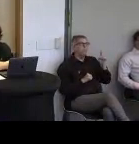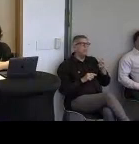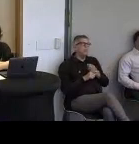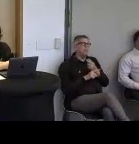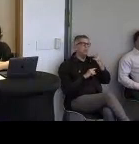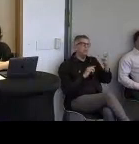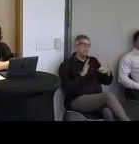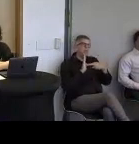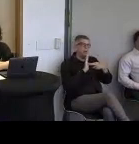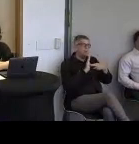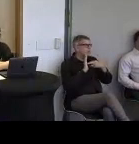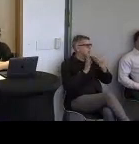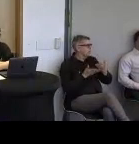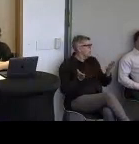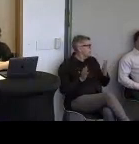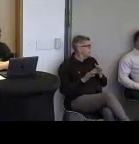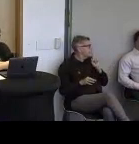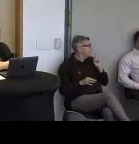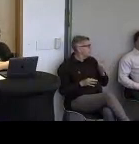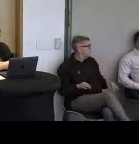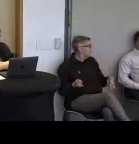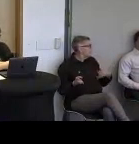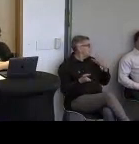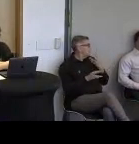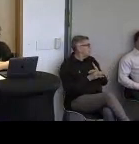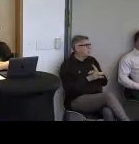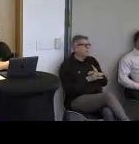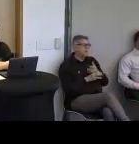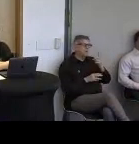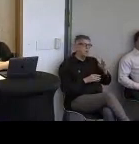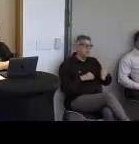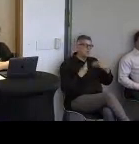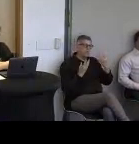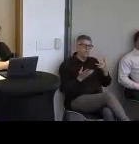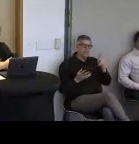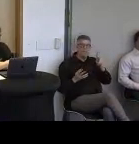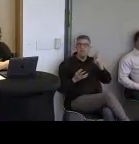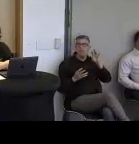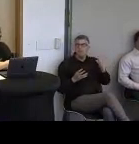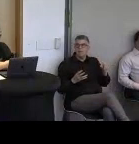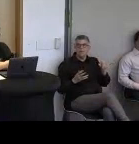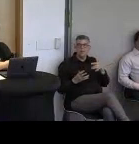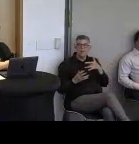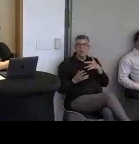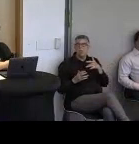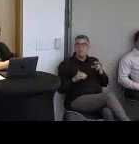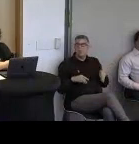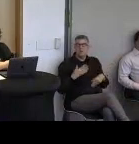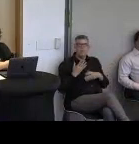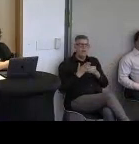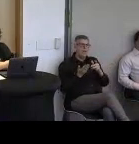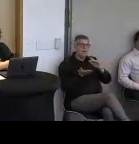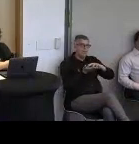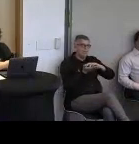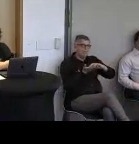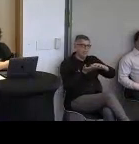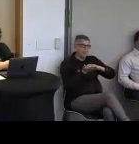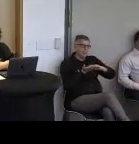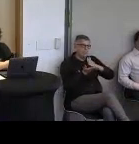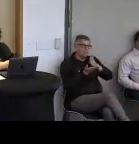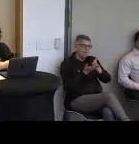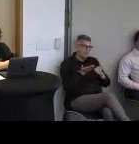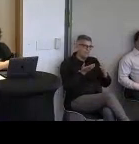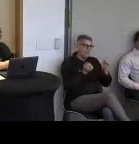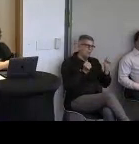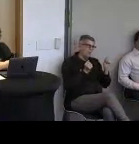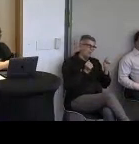world, and we provide a key so that these things have meaning. We design feelable elements with the fingertip in mind.